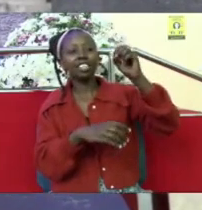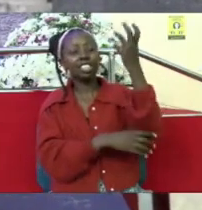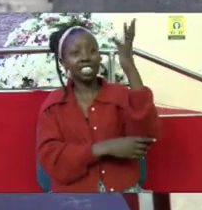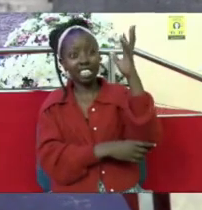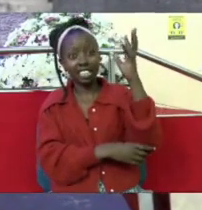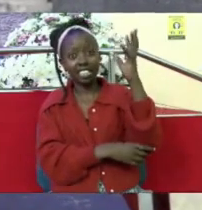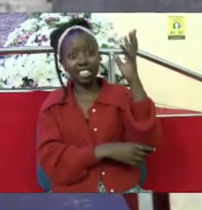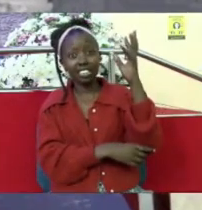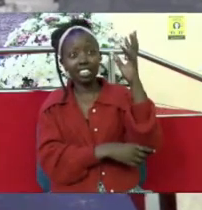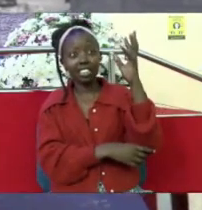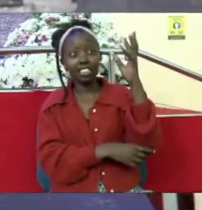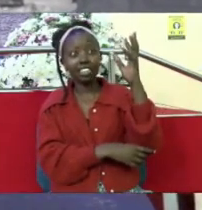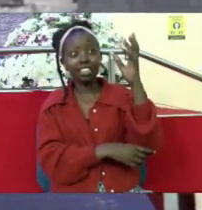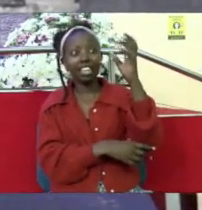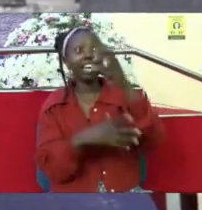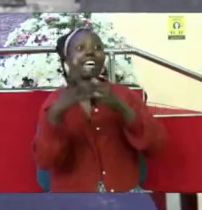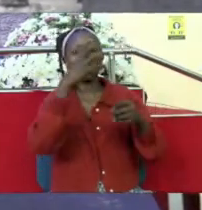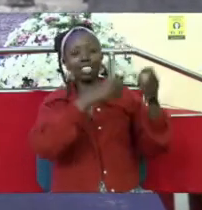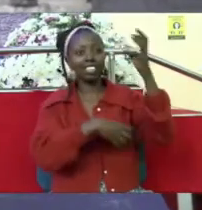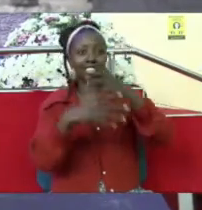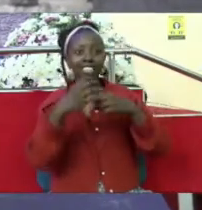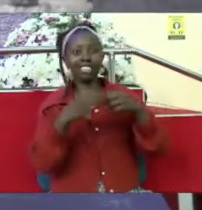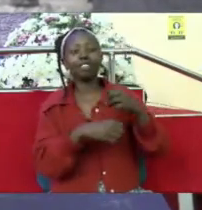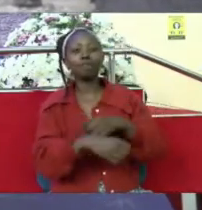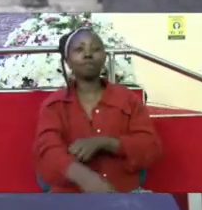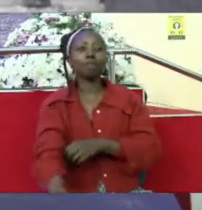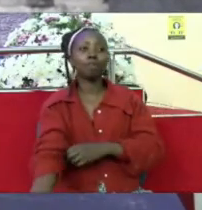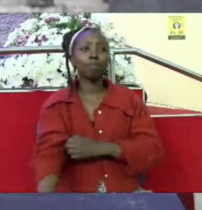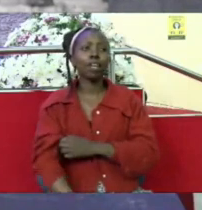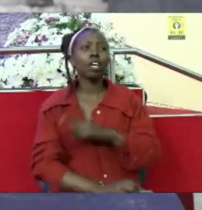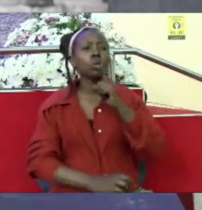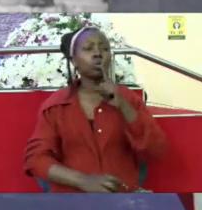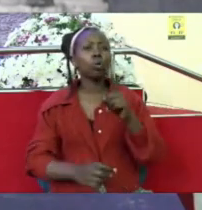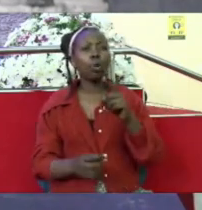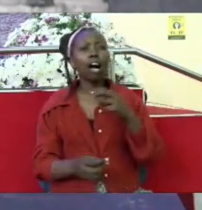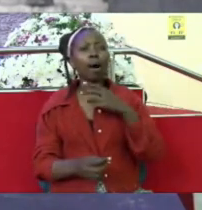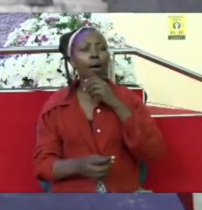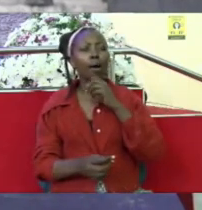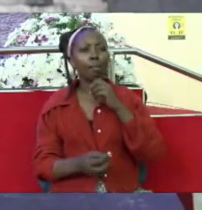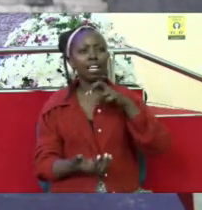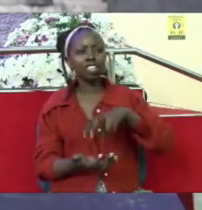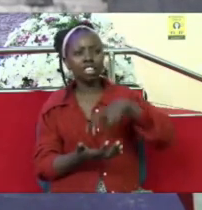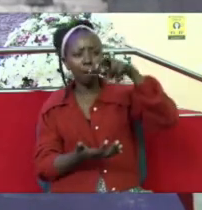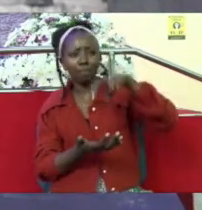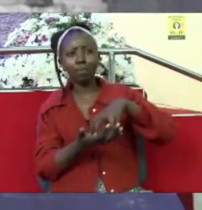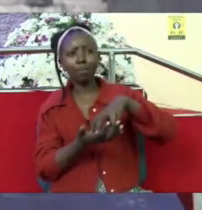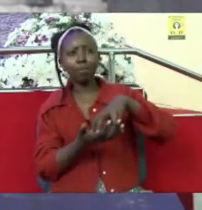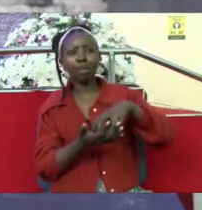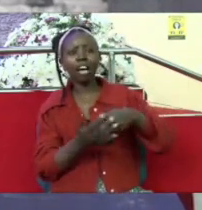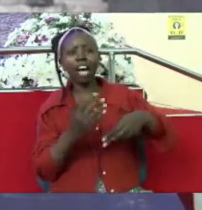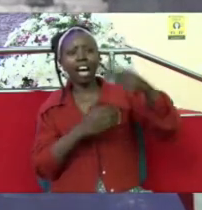jump and go beyond the standard of this world. He jumped and went beyond the branch. But